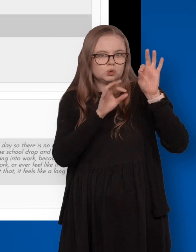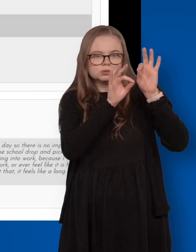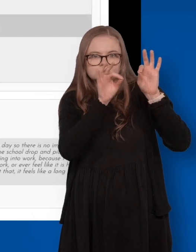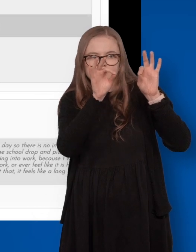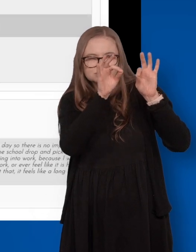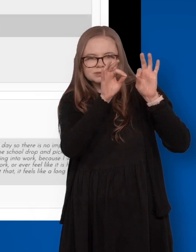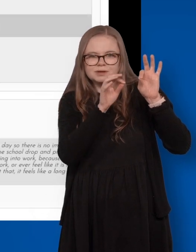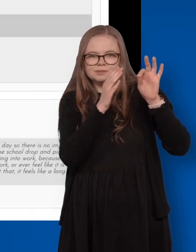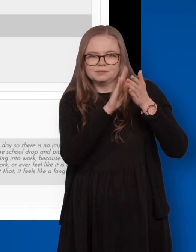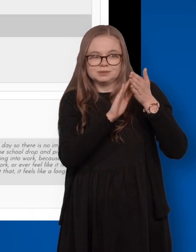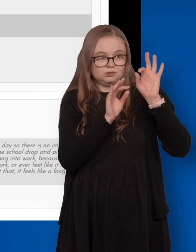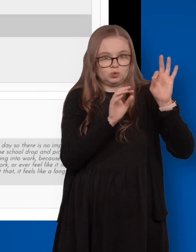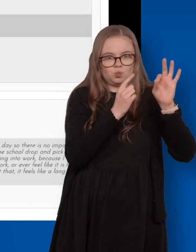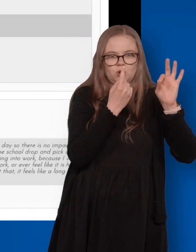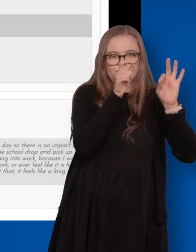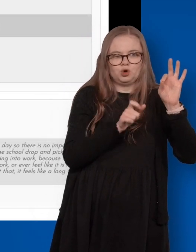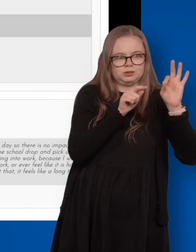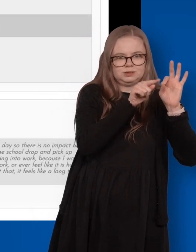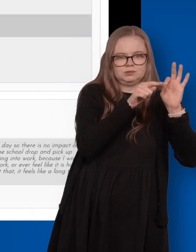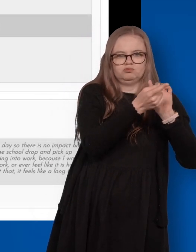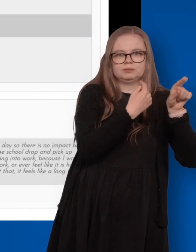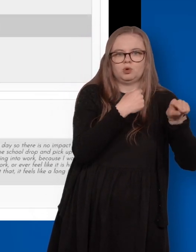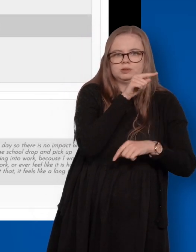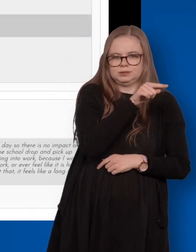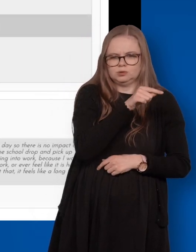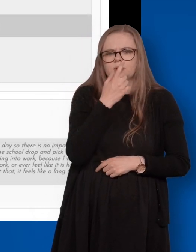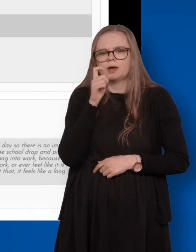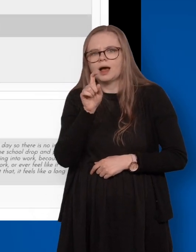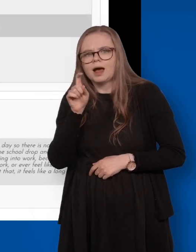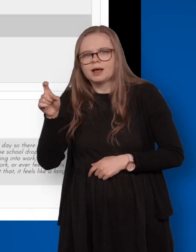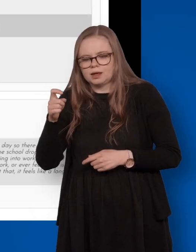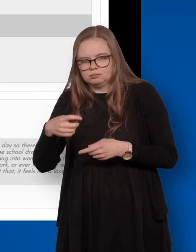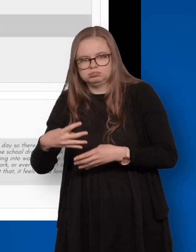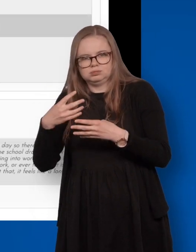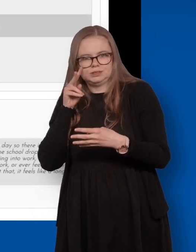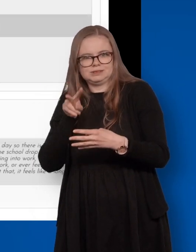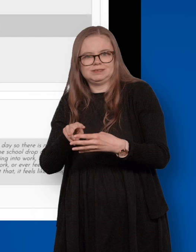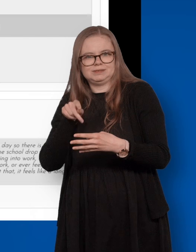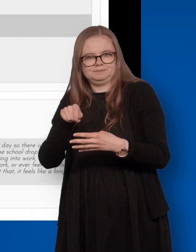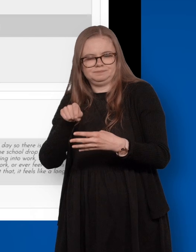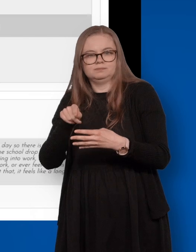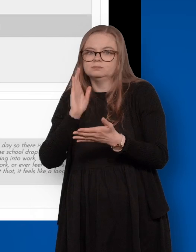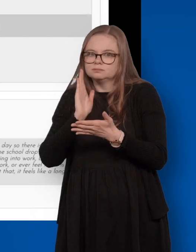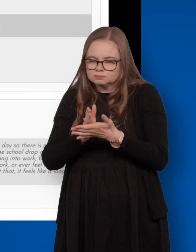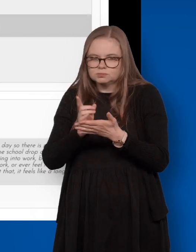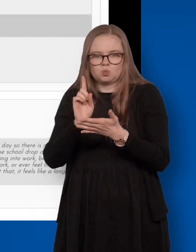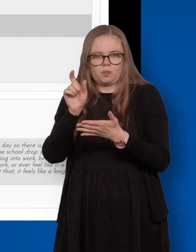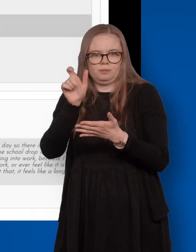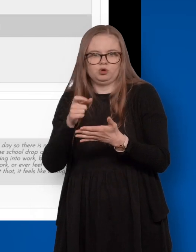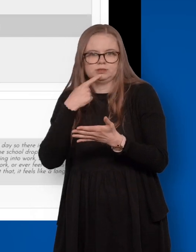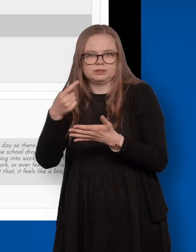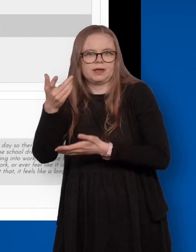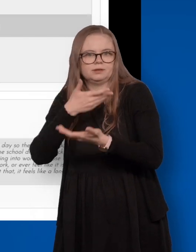person. We can see for this one that I'm highlighting over, it says in the bottom corner for the response, so this is the actual original